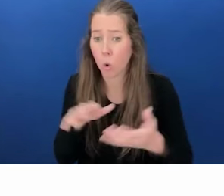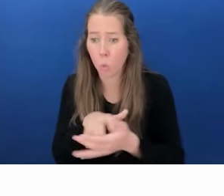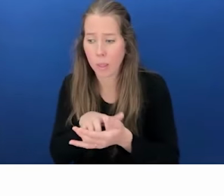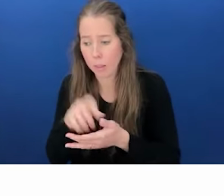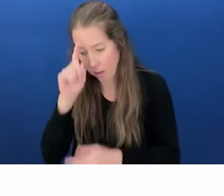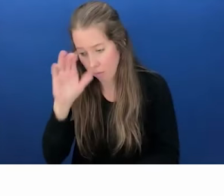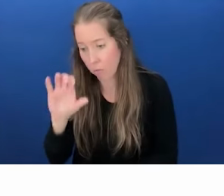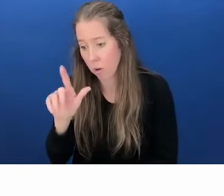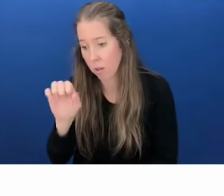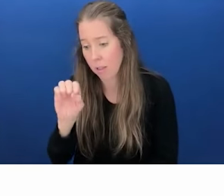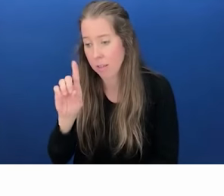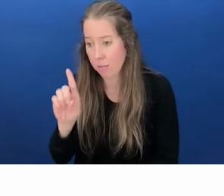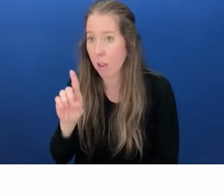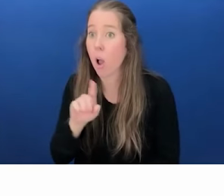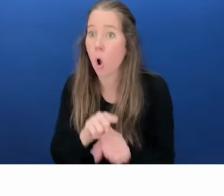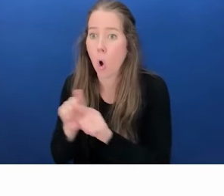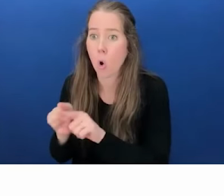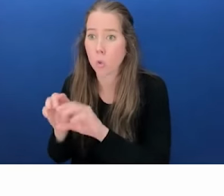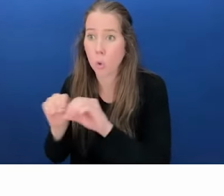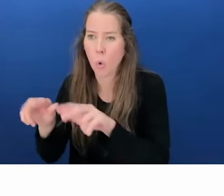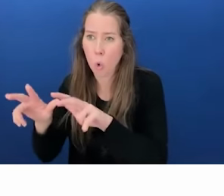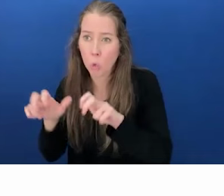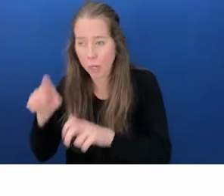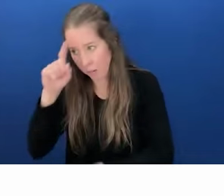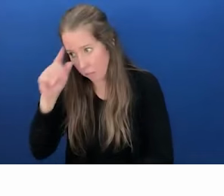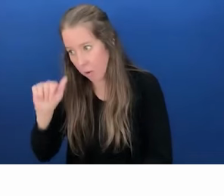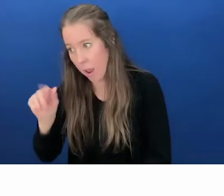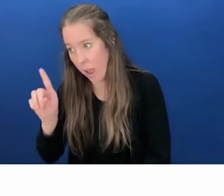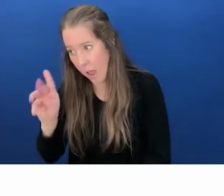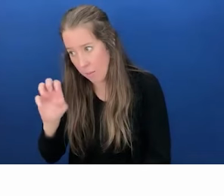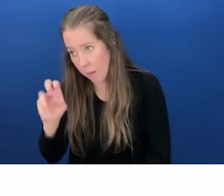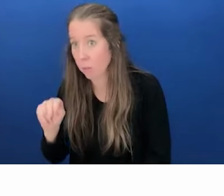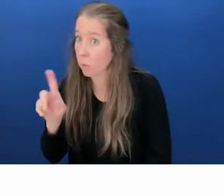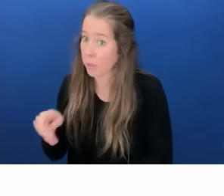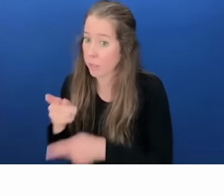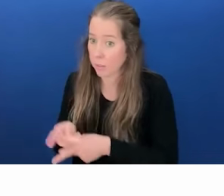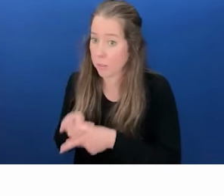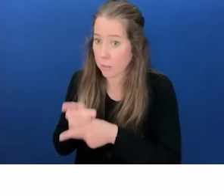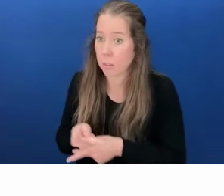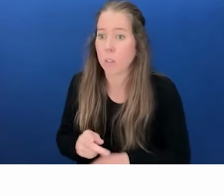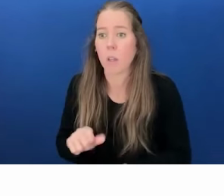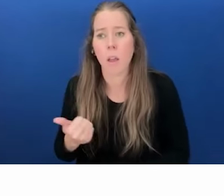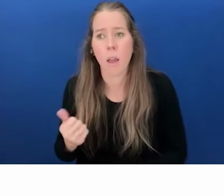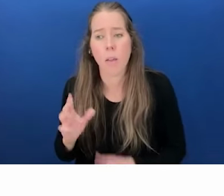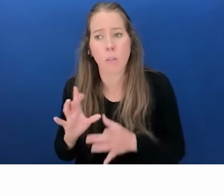side and no greed given to admin. Correct. That's what we have to protect against. Leslie. Oh, just the other half of that